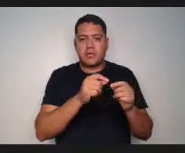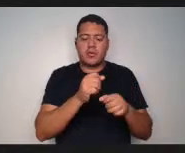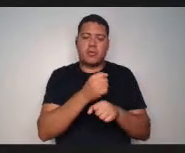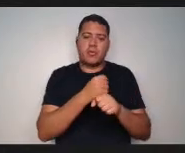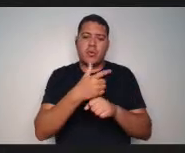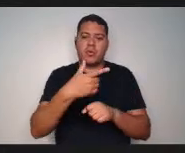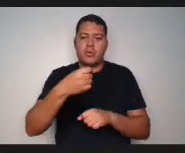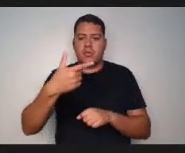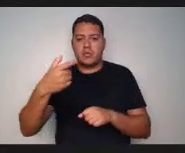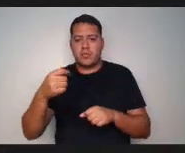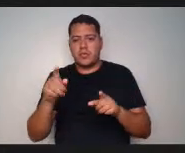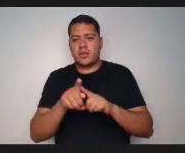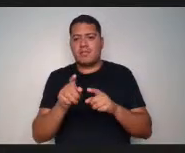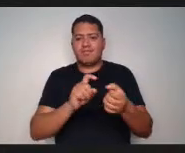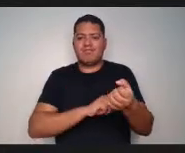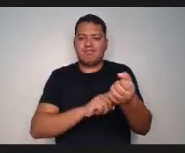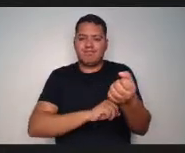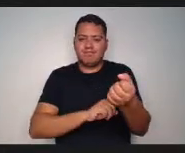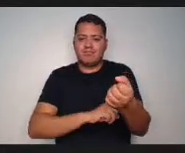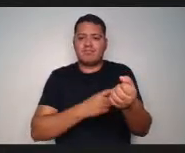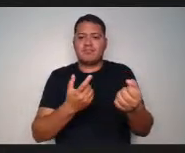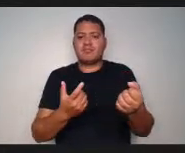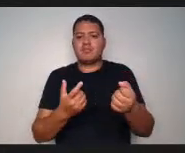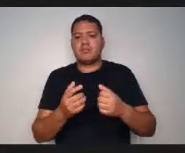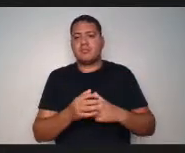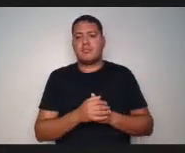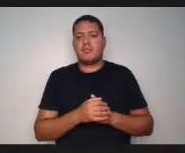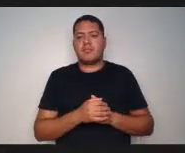obviously particularly high compared to the year before.